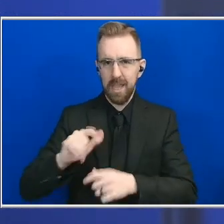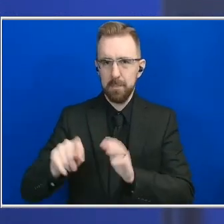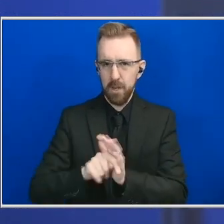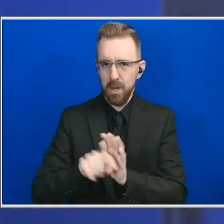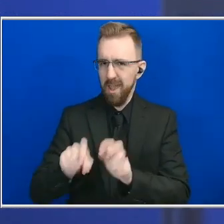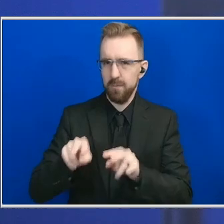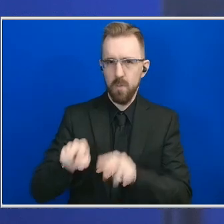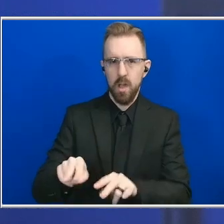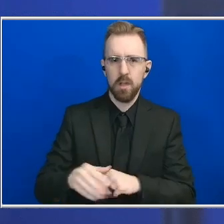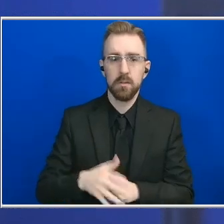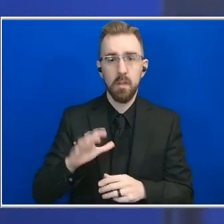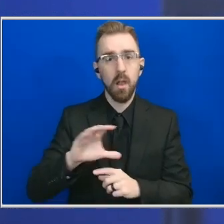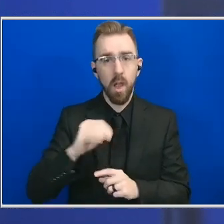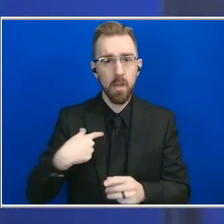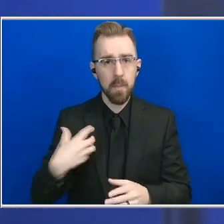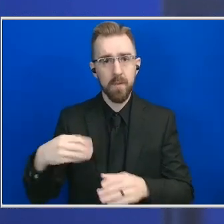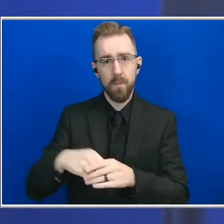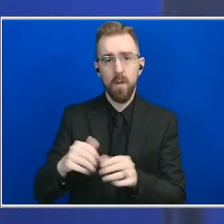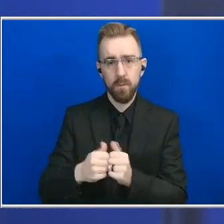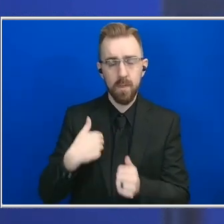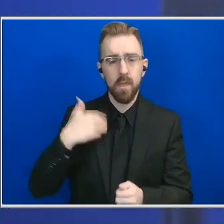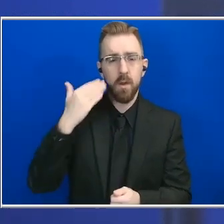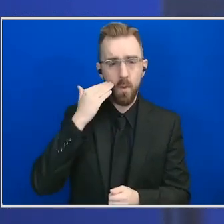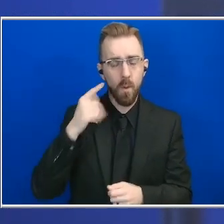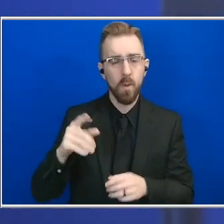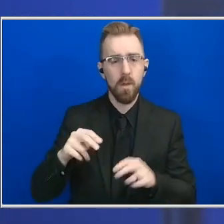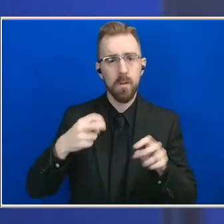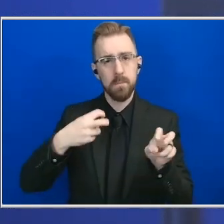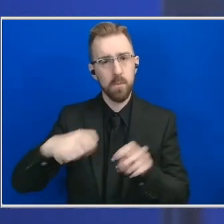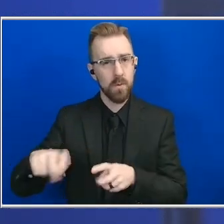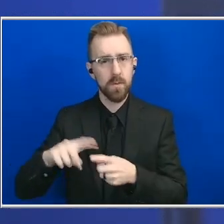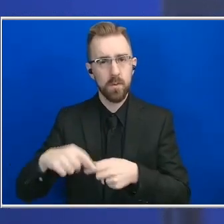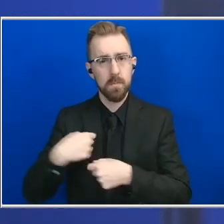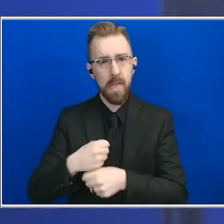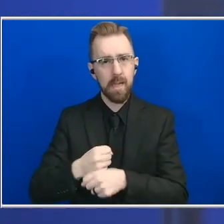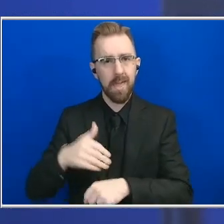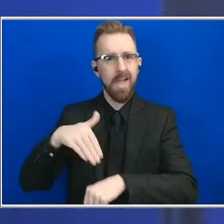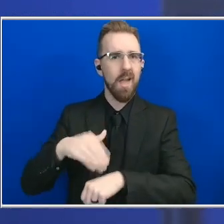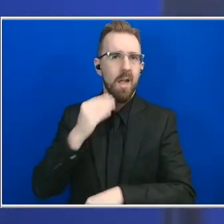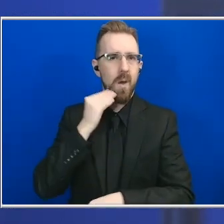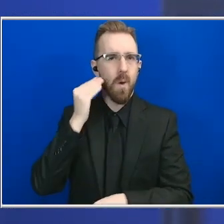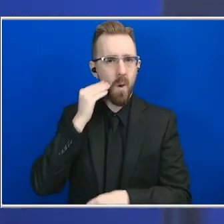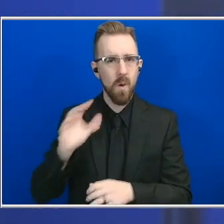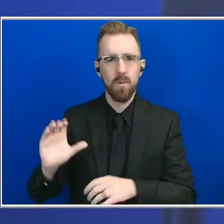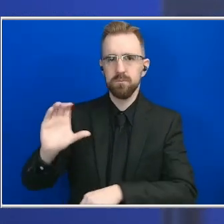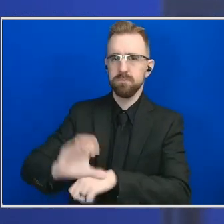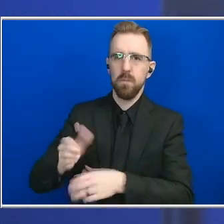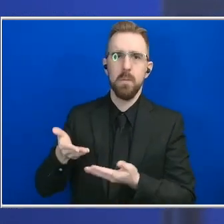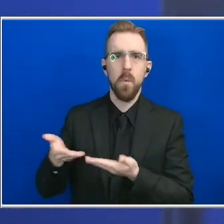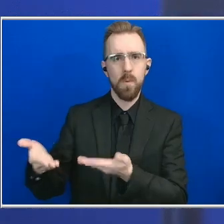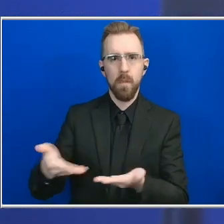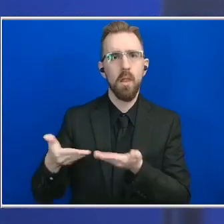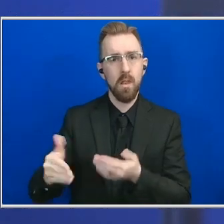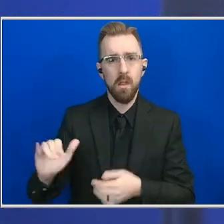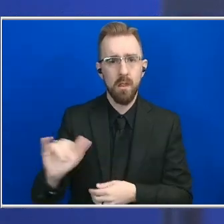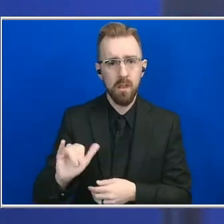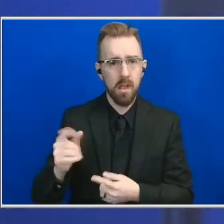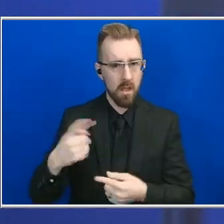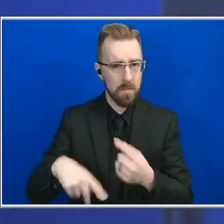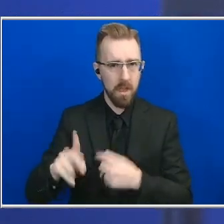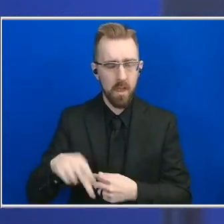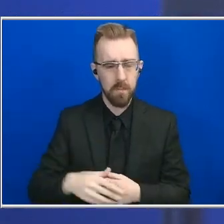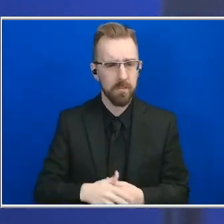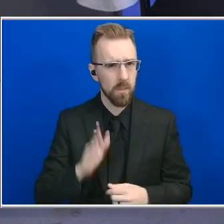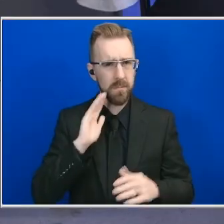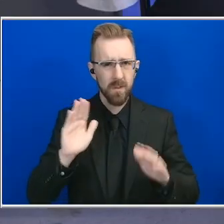involved with, I know, are moving to make it a home device and portable. That's I just coming think down that'll the be road. remarkable. Yes. What